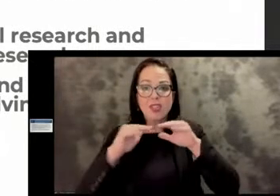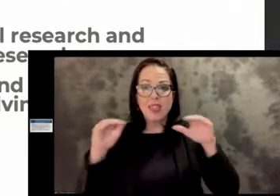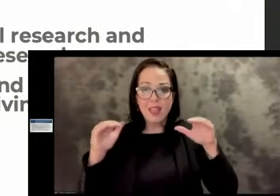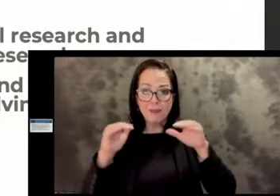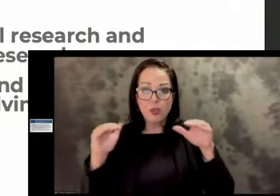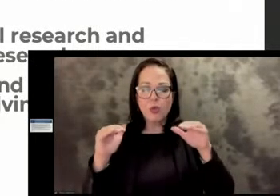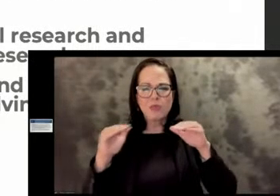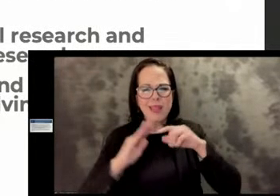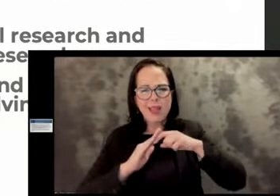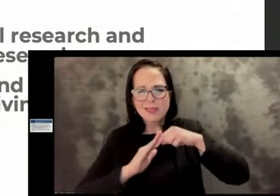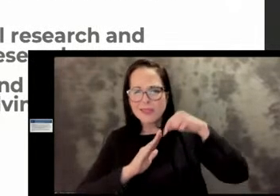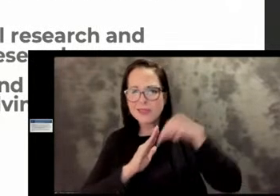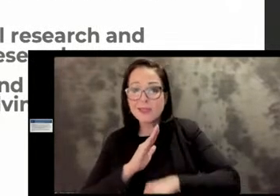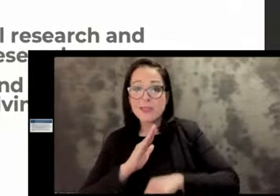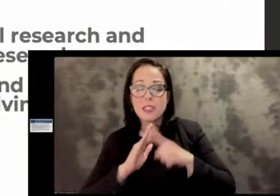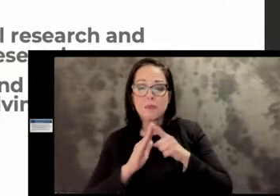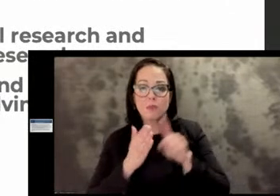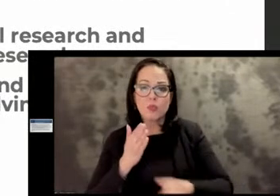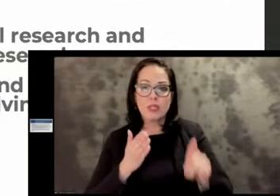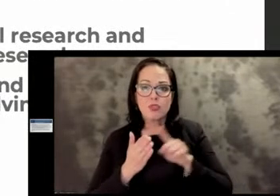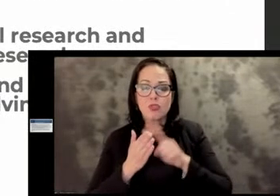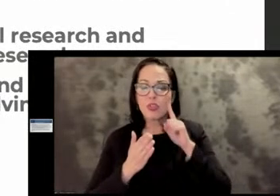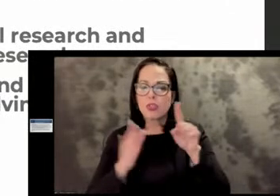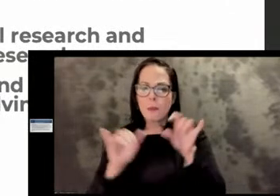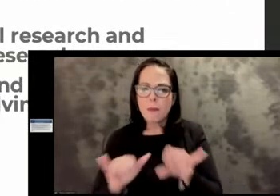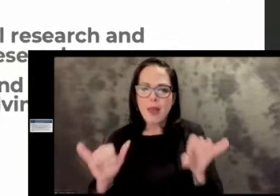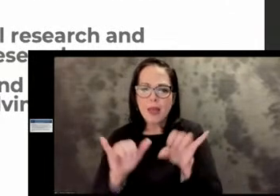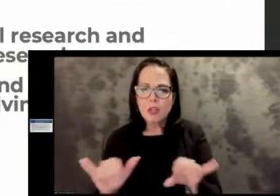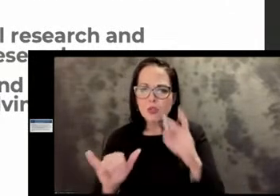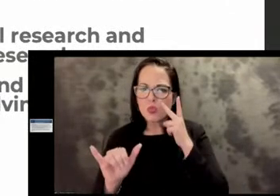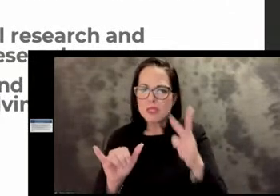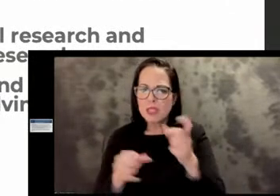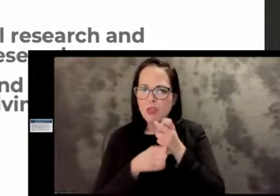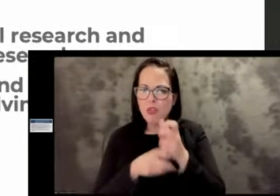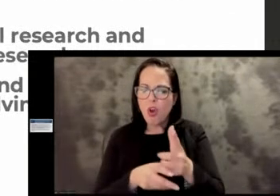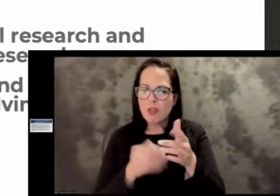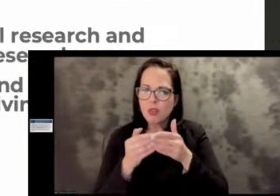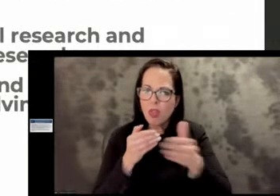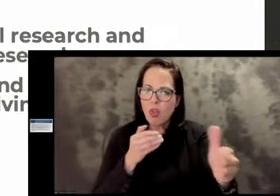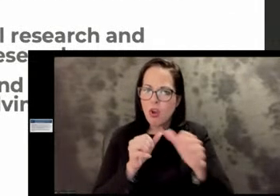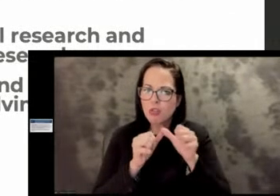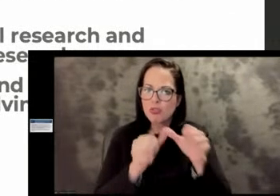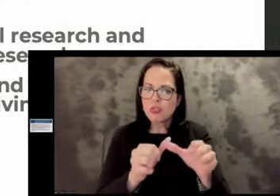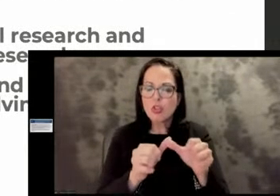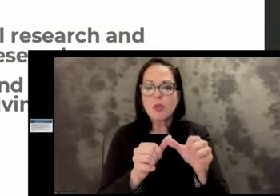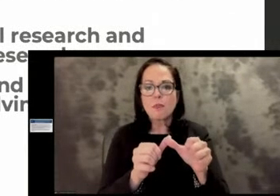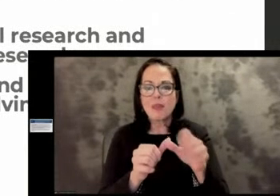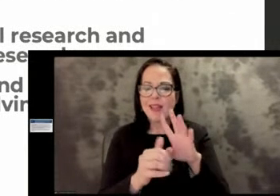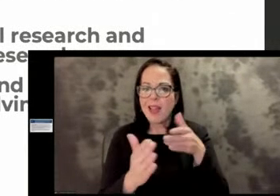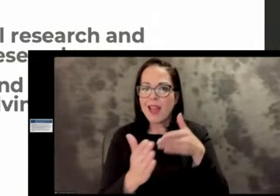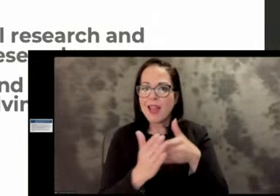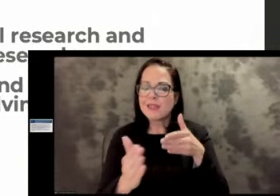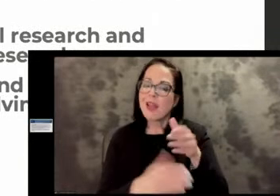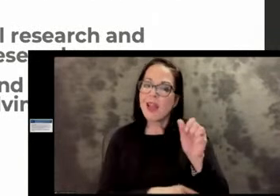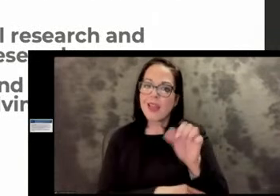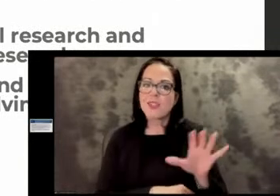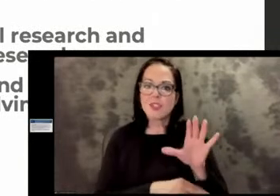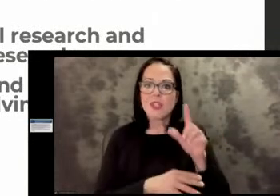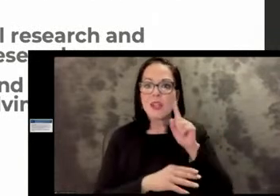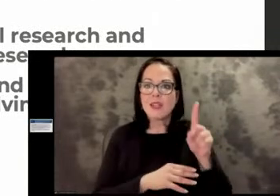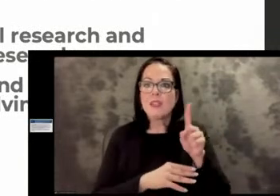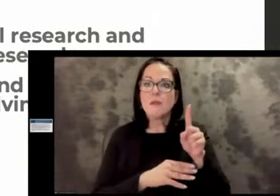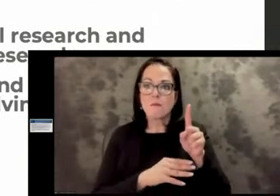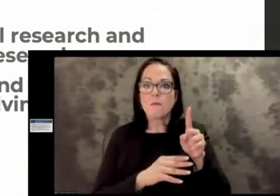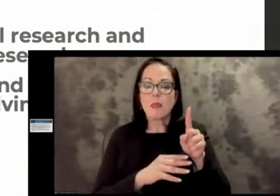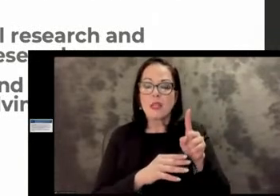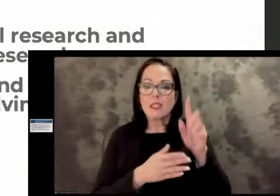research on the prevalence, patterns, causes, and long-term implications of COVID-related anti-Asian discrimination. And again, assuring this data